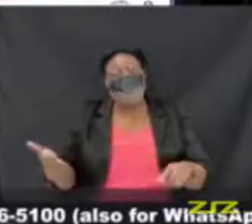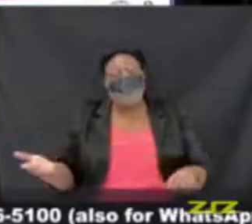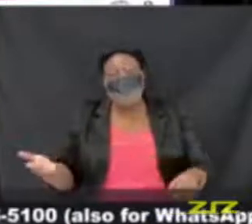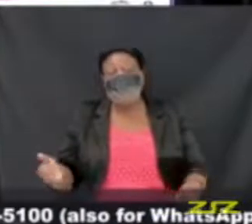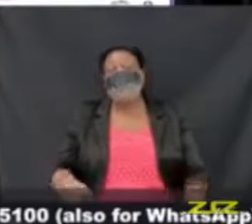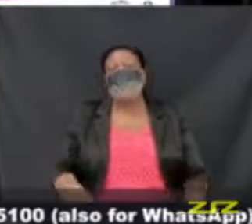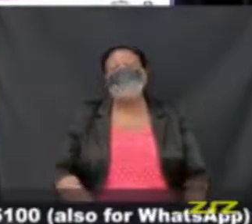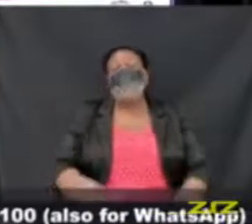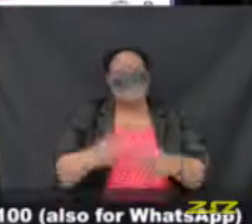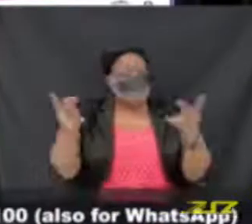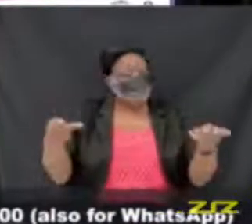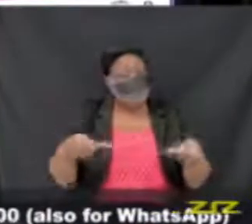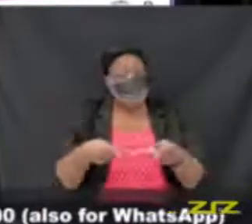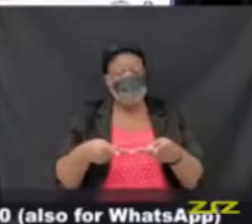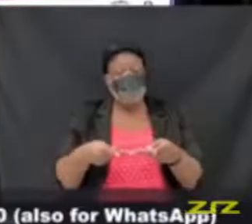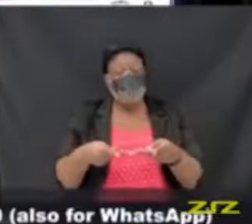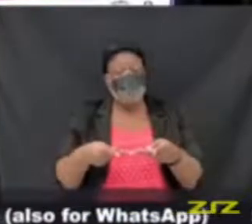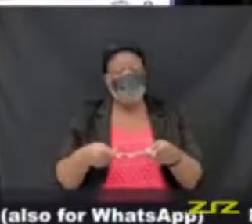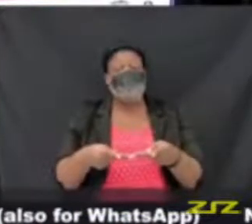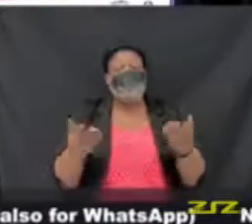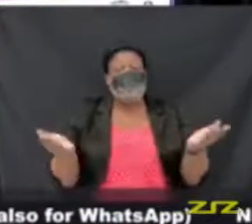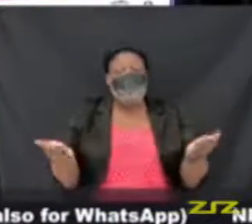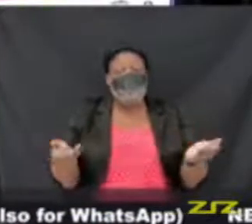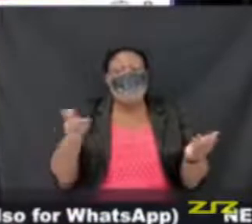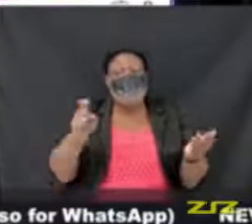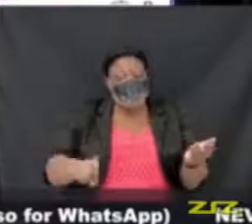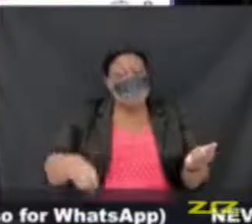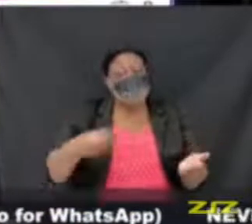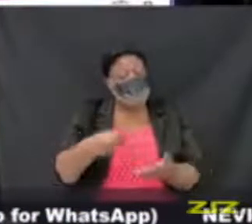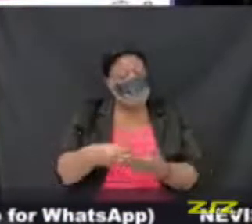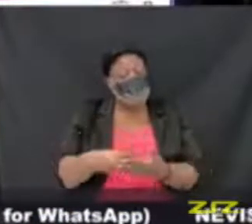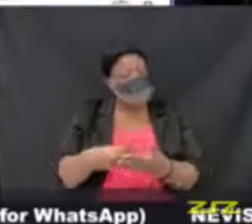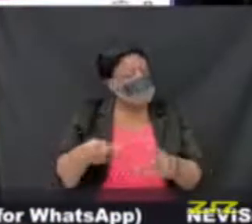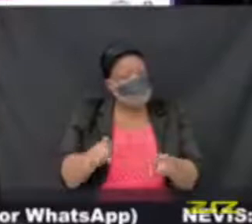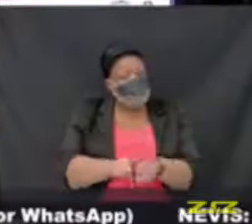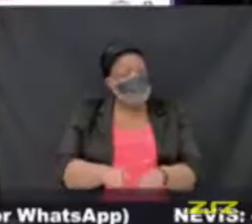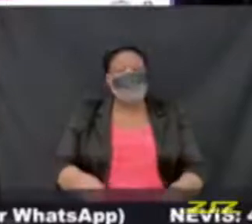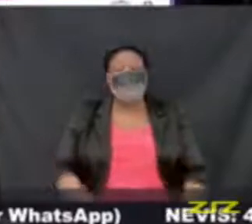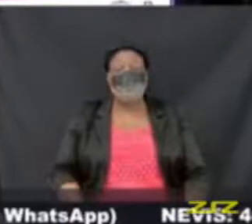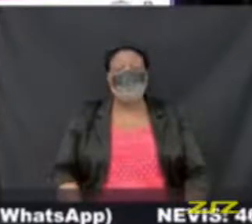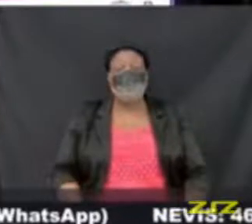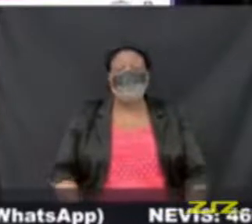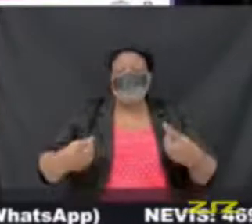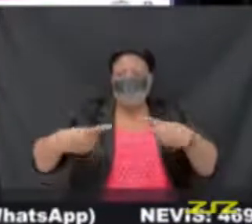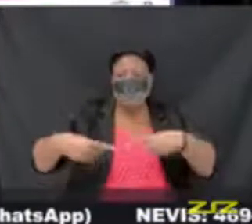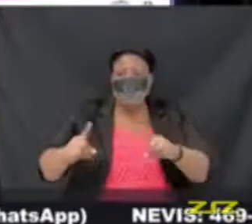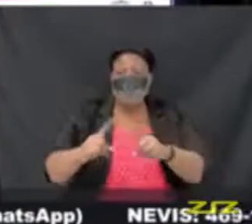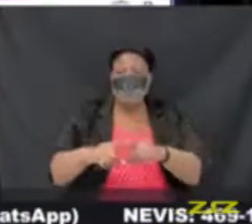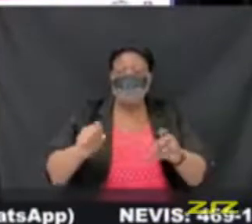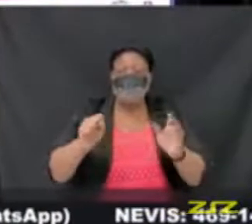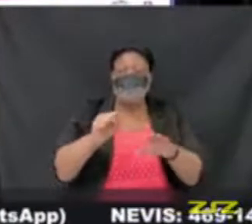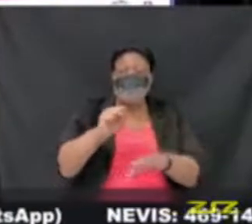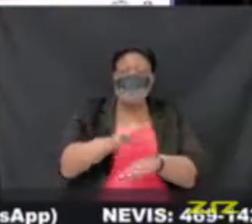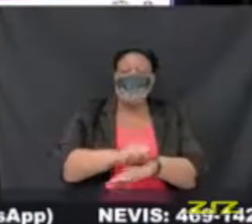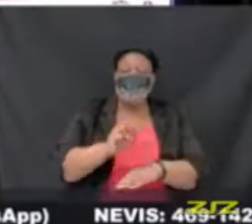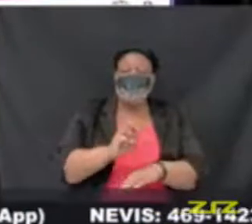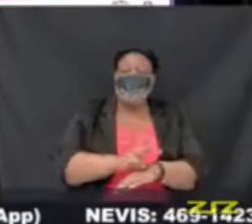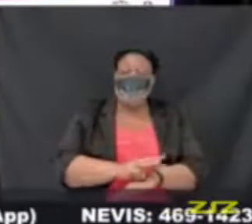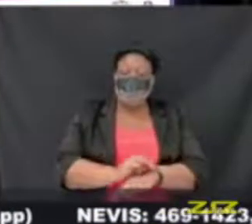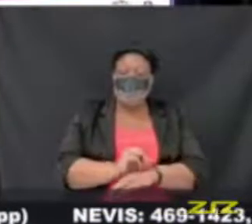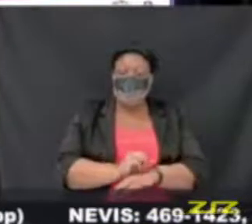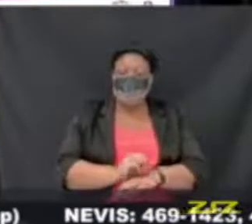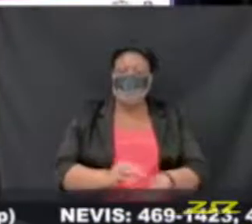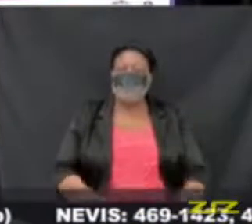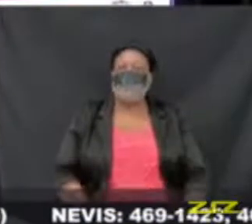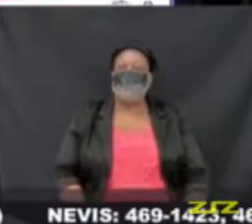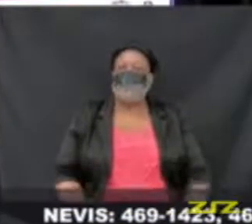the feedback, it is easier for some guests, they are saying, to go St. Martin, where they have an easier way to enter and be